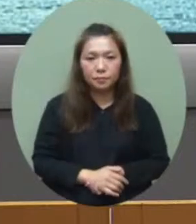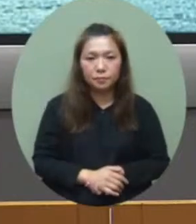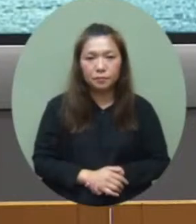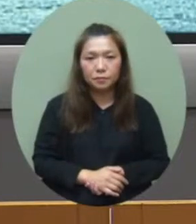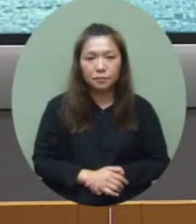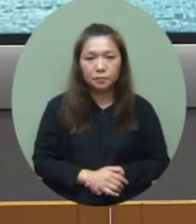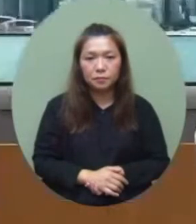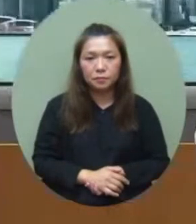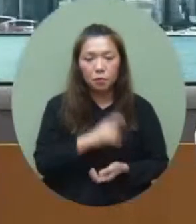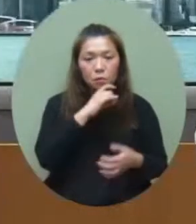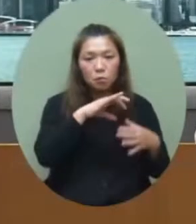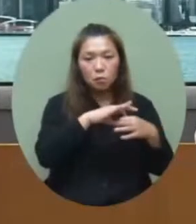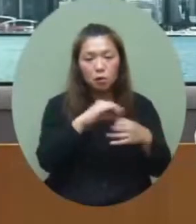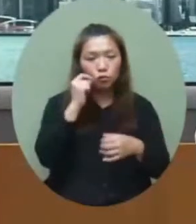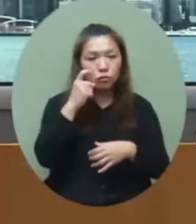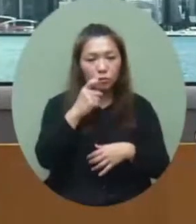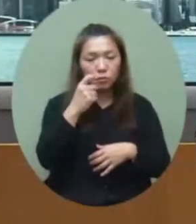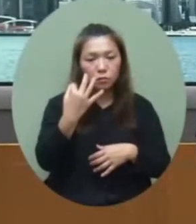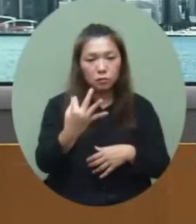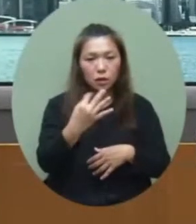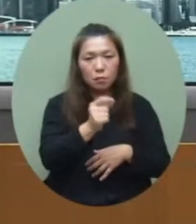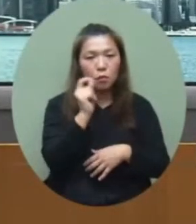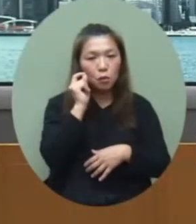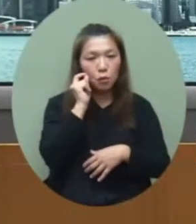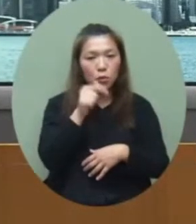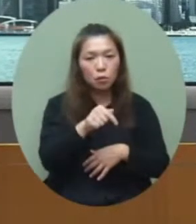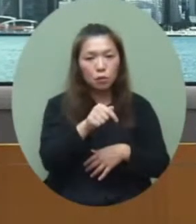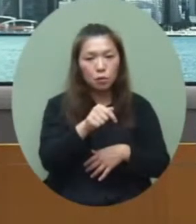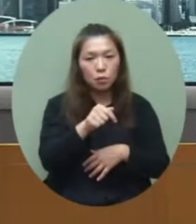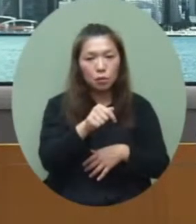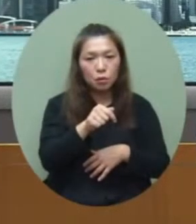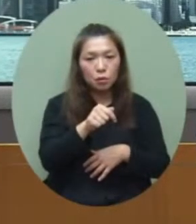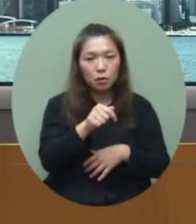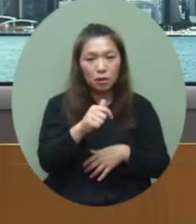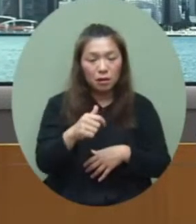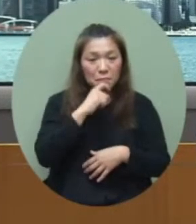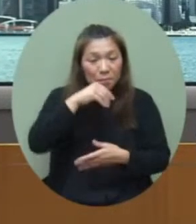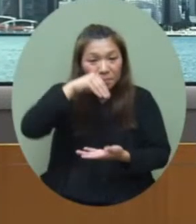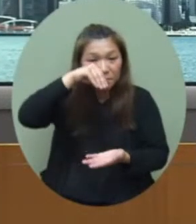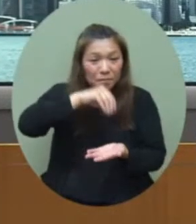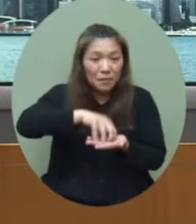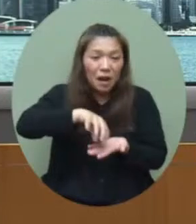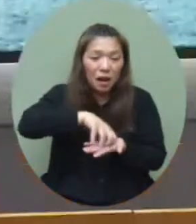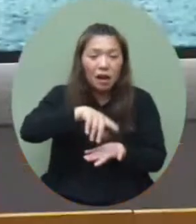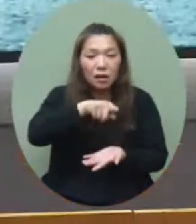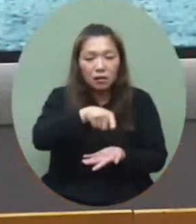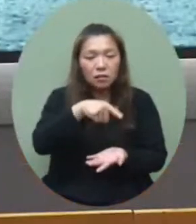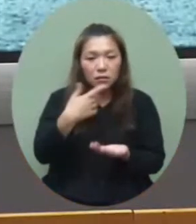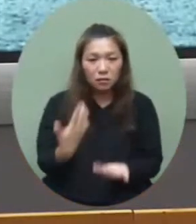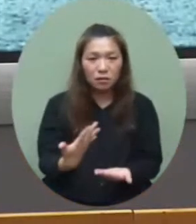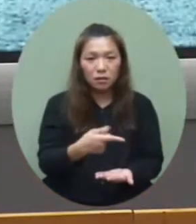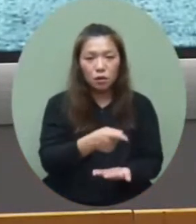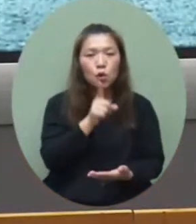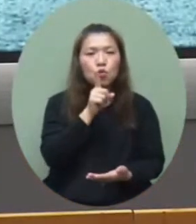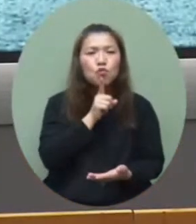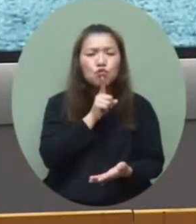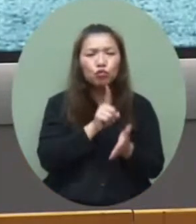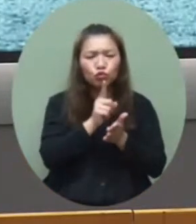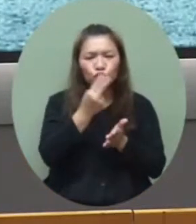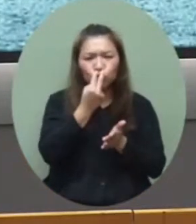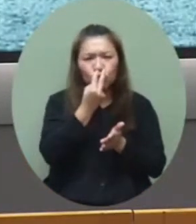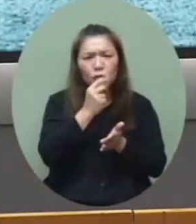downward trend. For this 93-year-old lady, I cannot